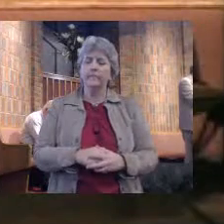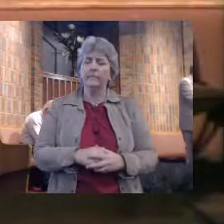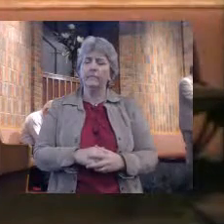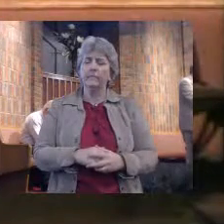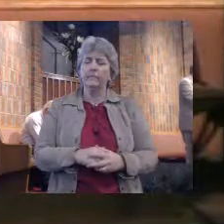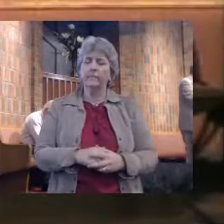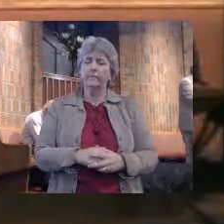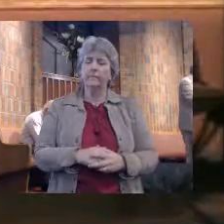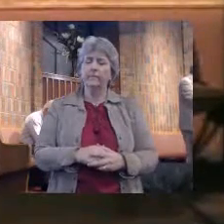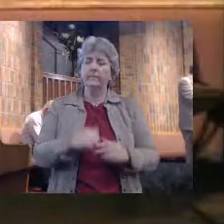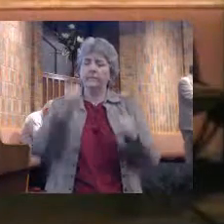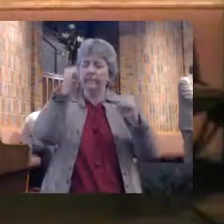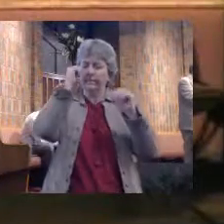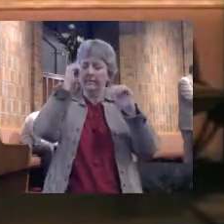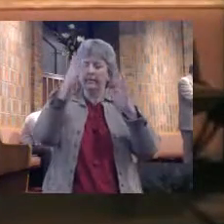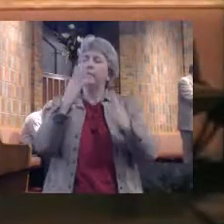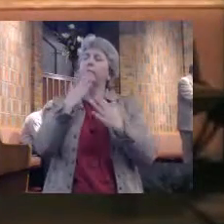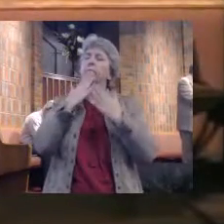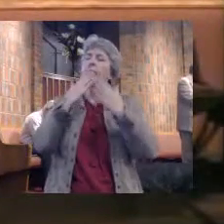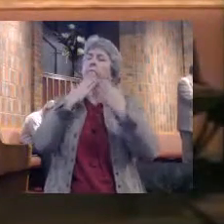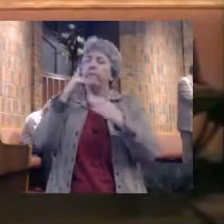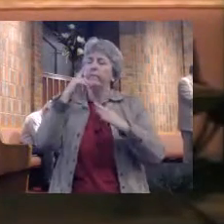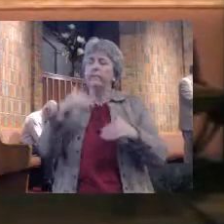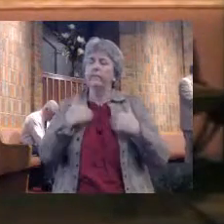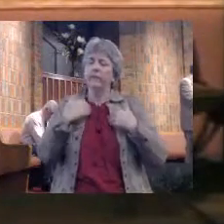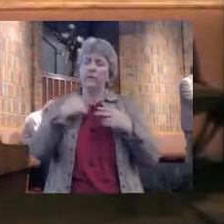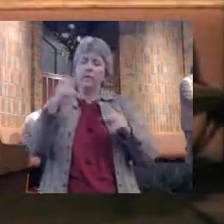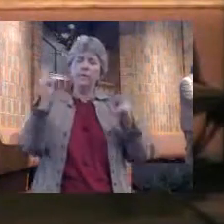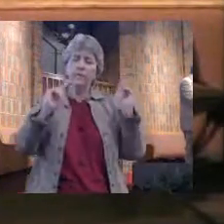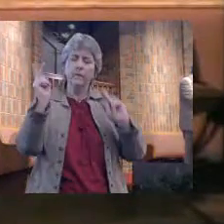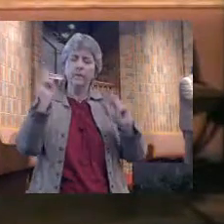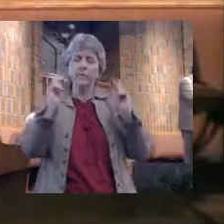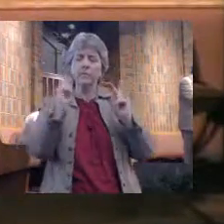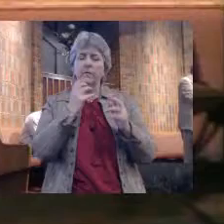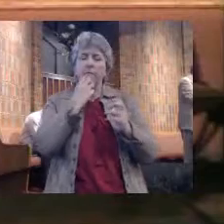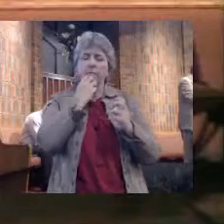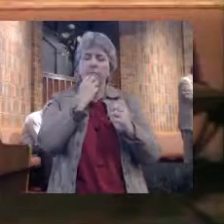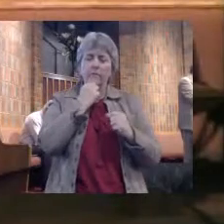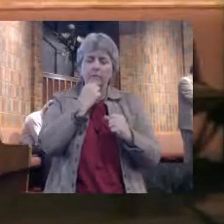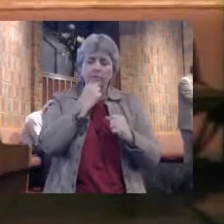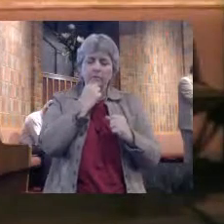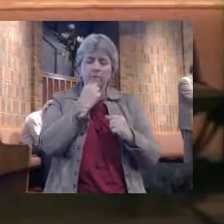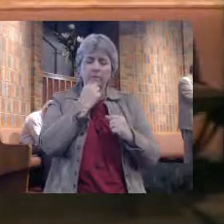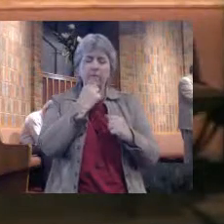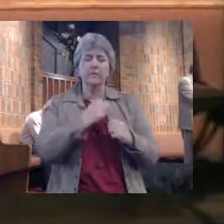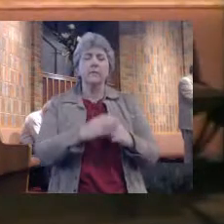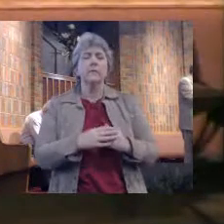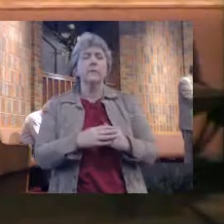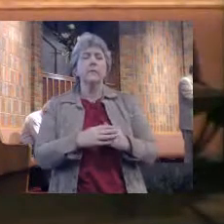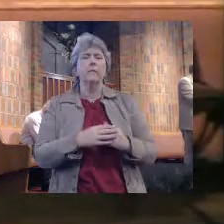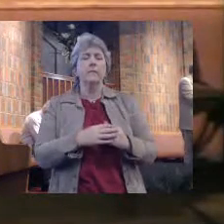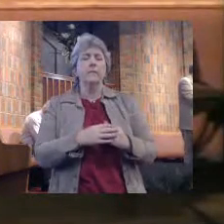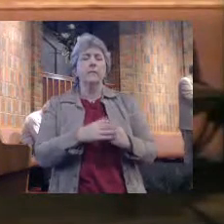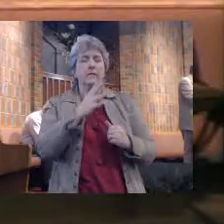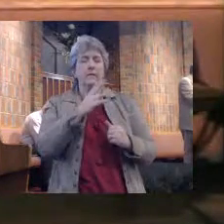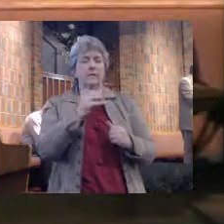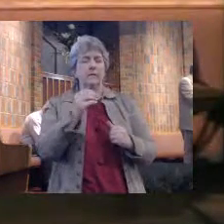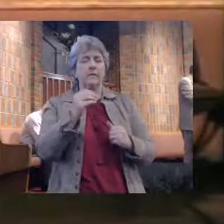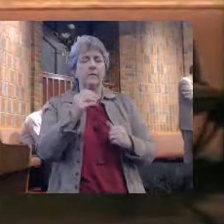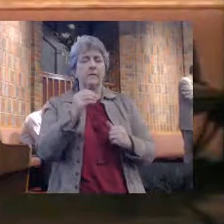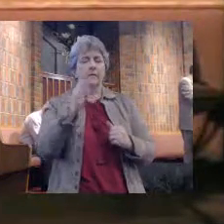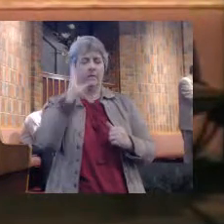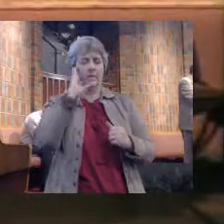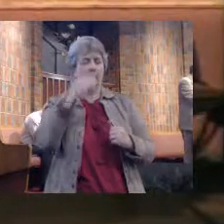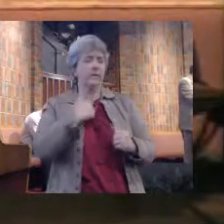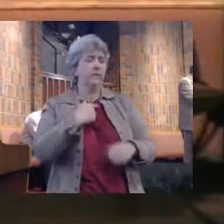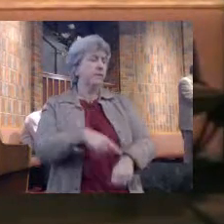Father, we are so thankful for our young people and for what they mean to us. And we hope, Father, that they will have many days here upon this